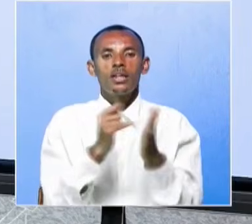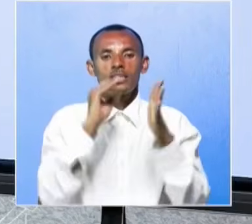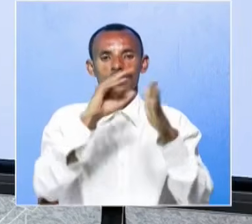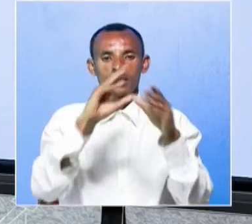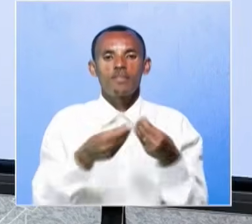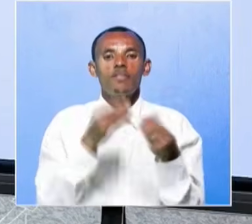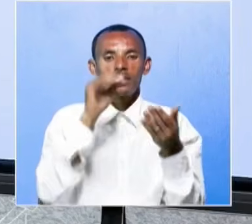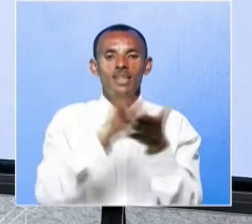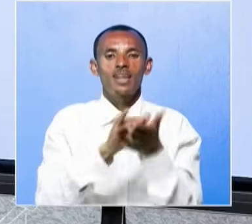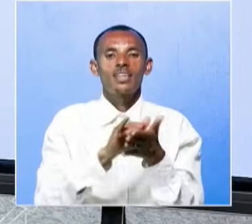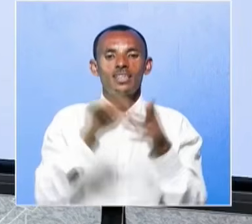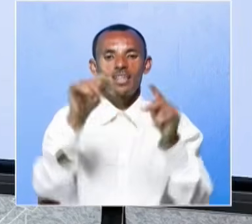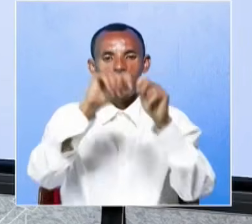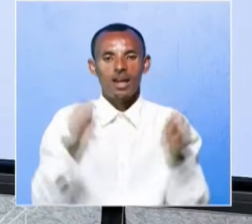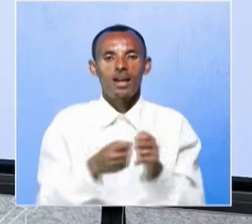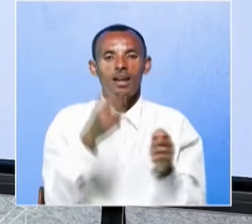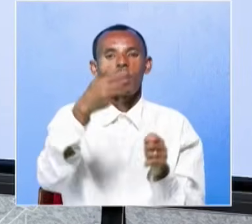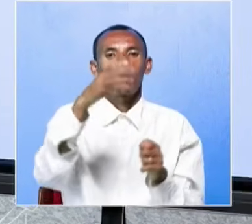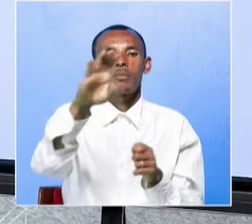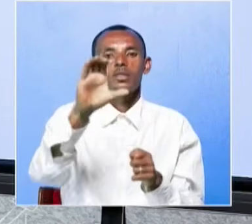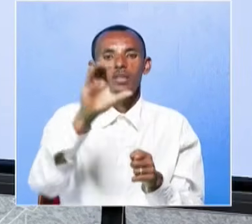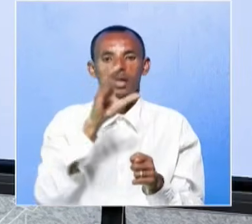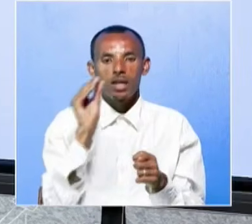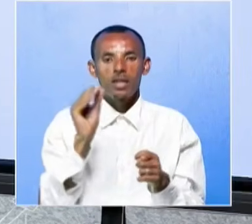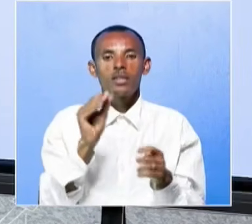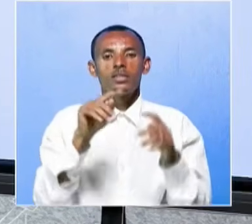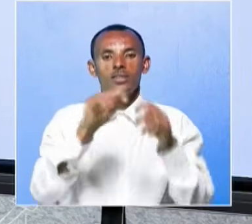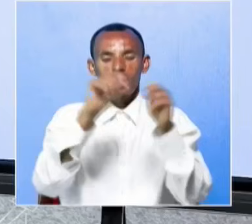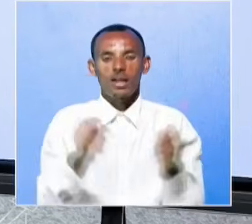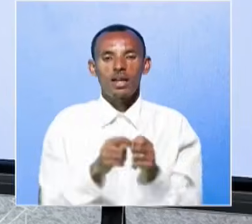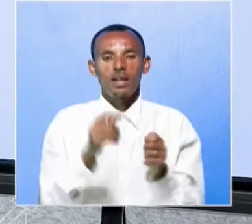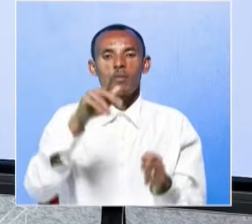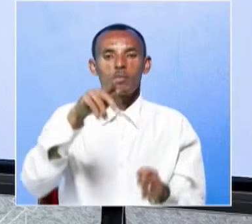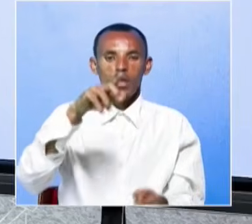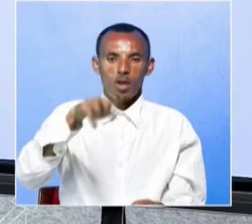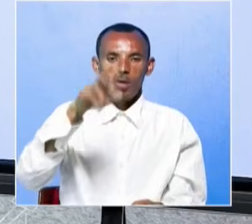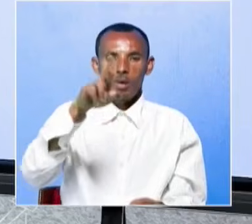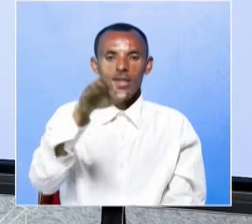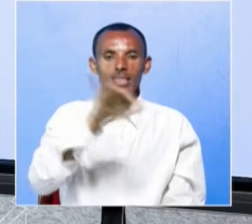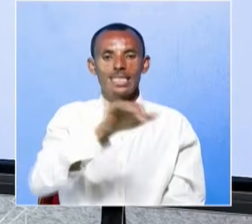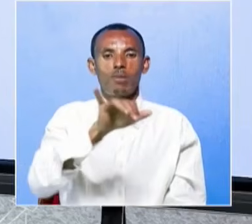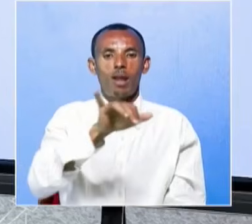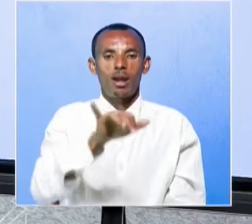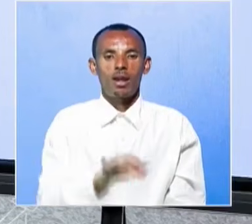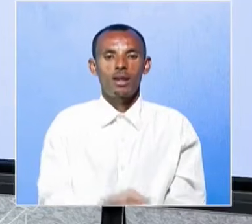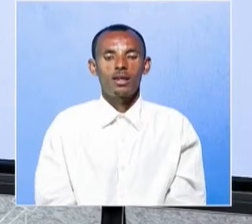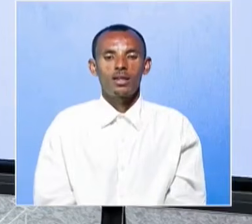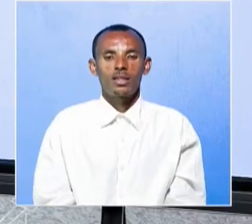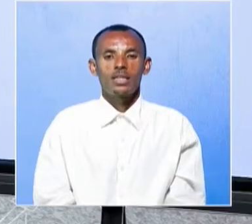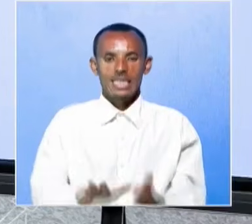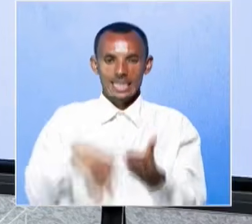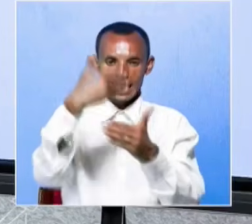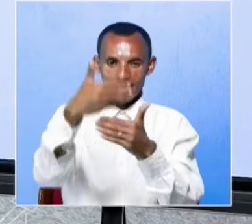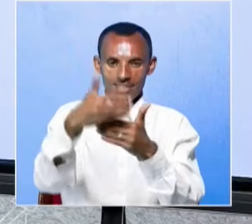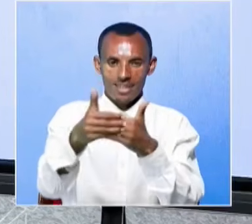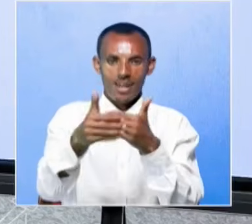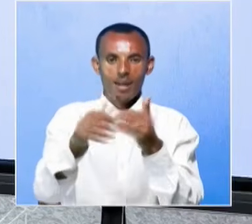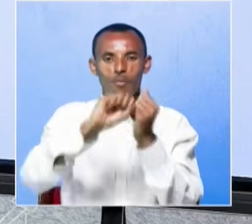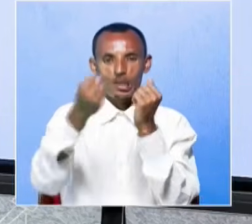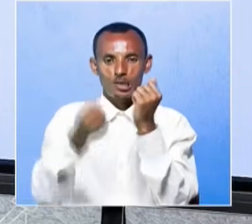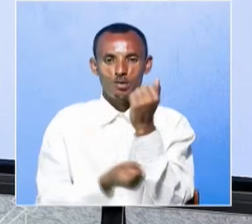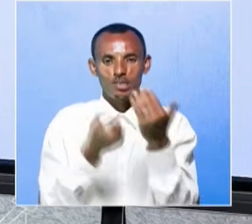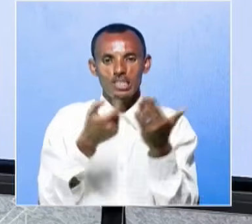that triangle ABC and triangle PQR are similar. Then, based on